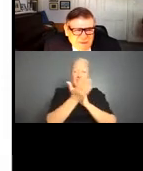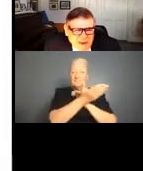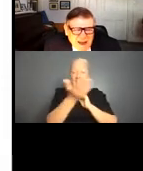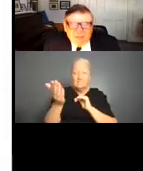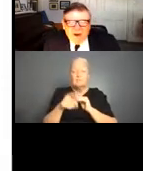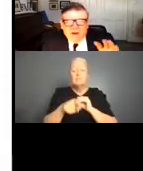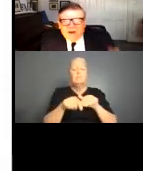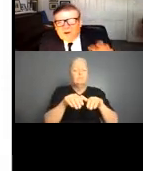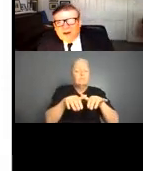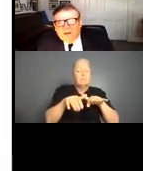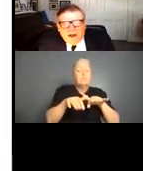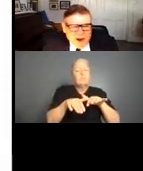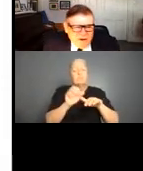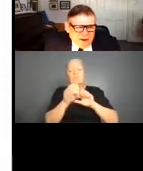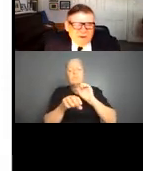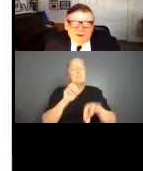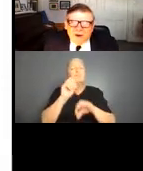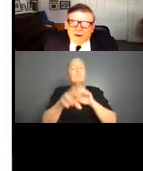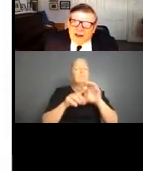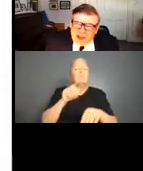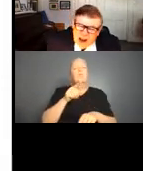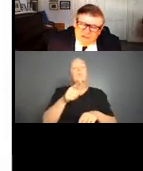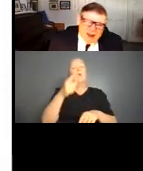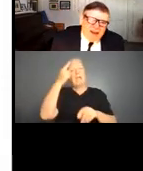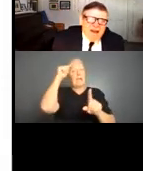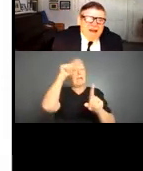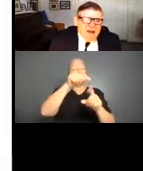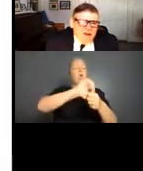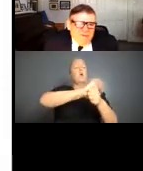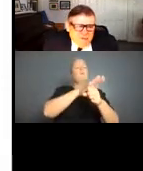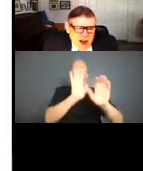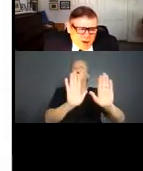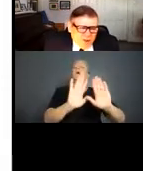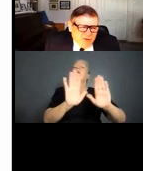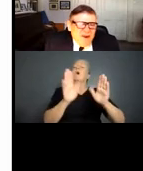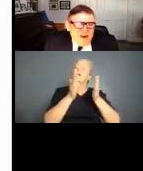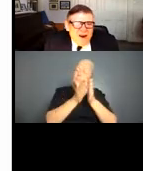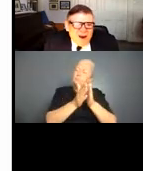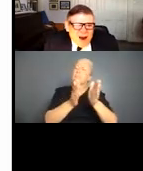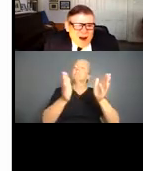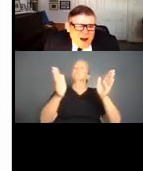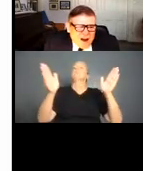so people are clear. We're not just talking about COVID, we're talking about generally for health.